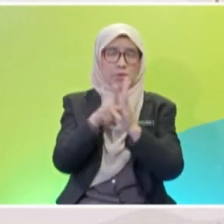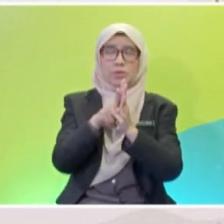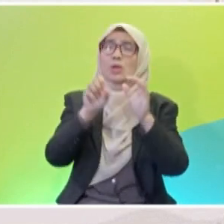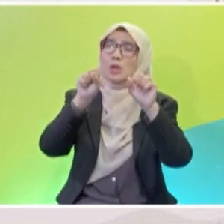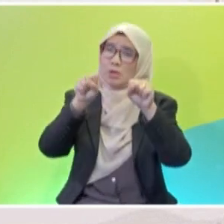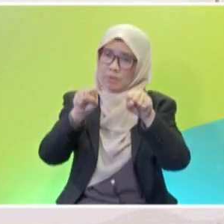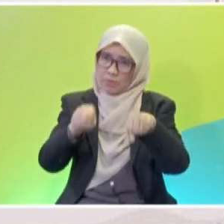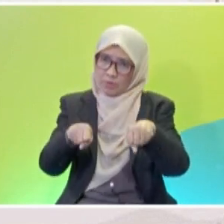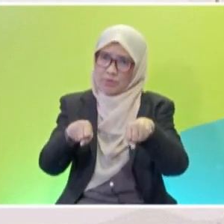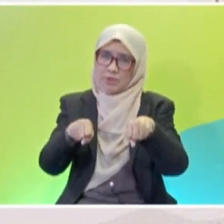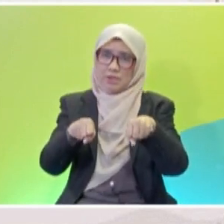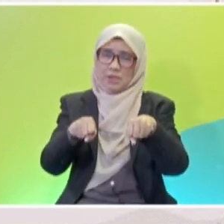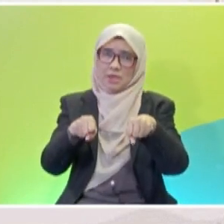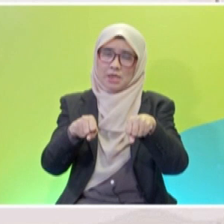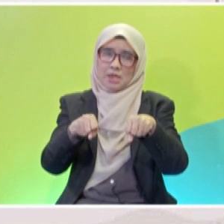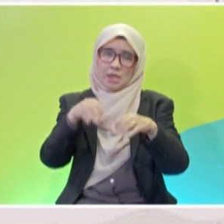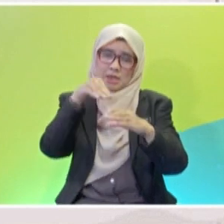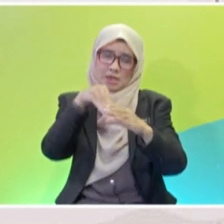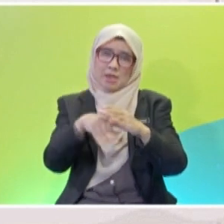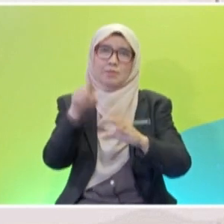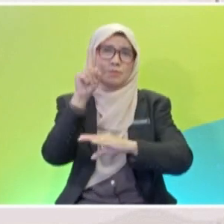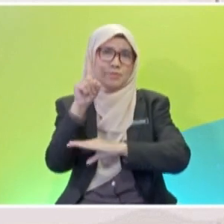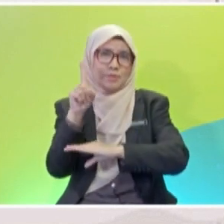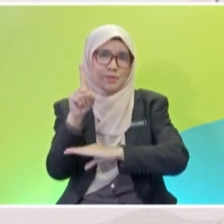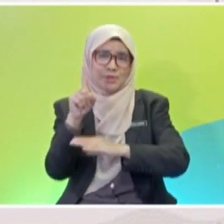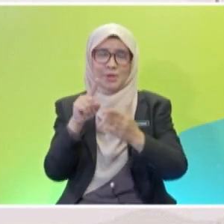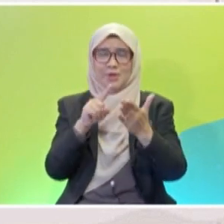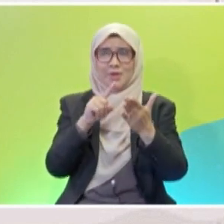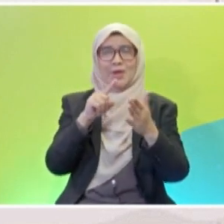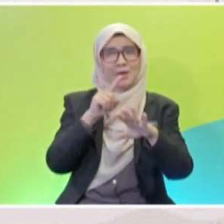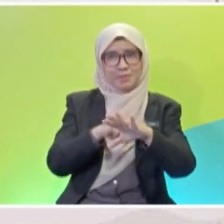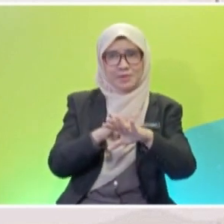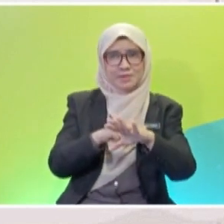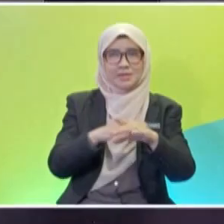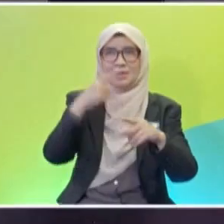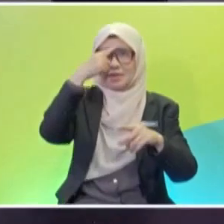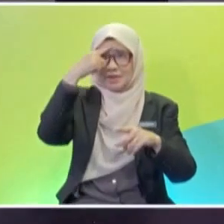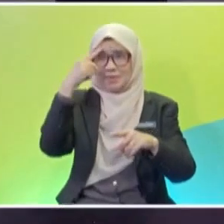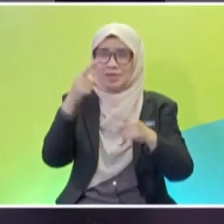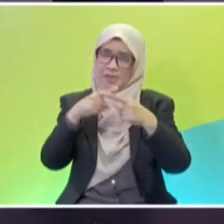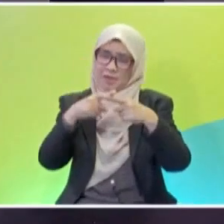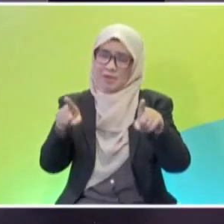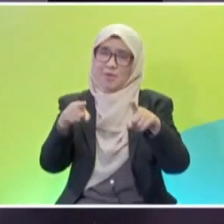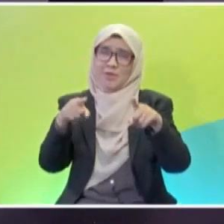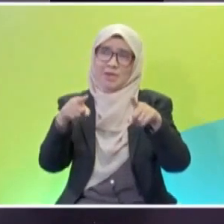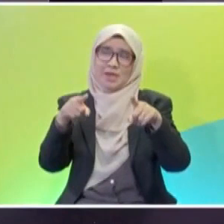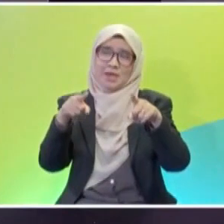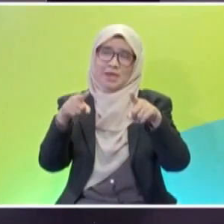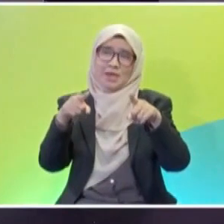certain extent. Right. Because different people have different opinions about it. Mm-hmm. Okay? Okay. All right. Good job. Okay.